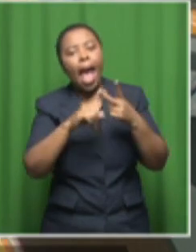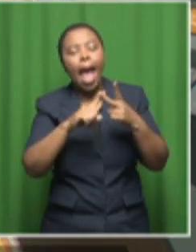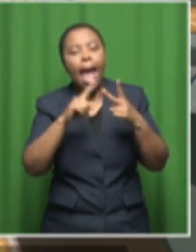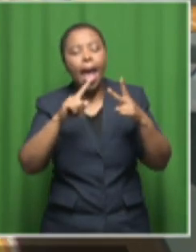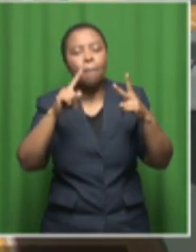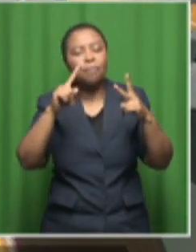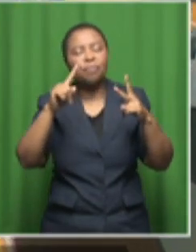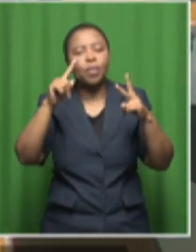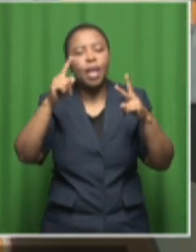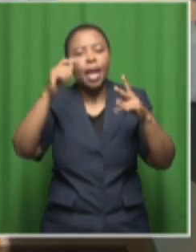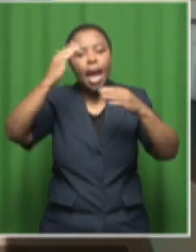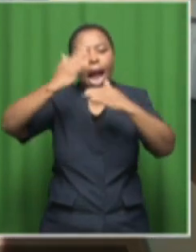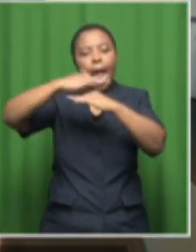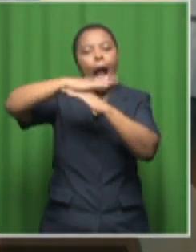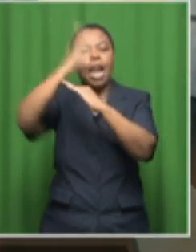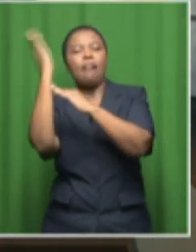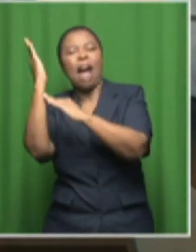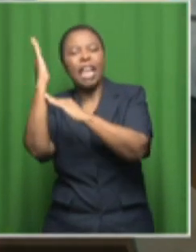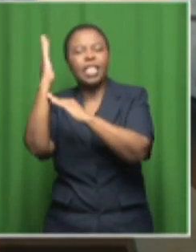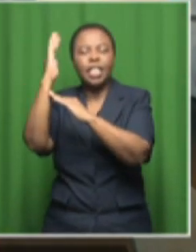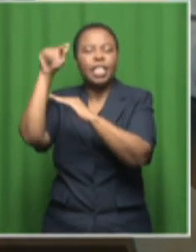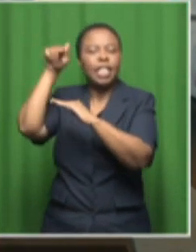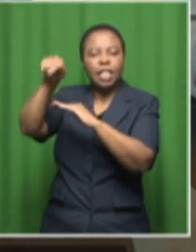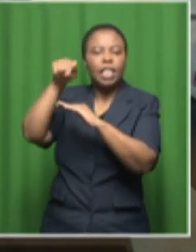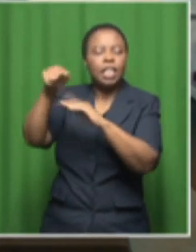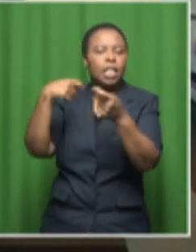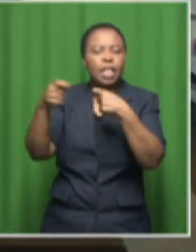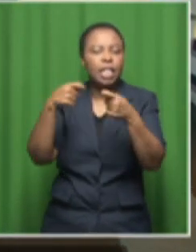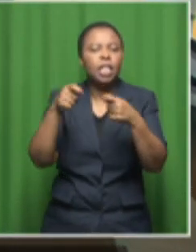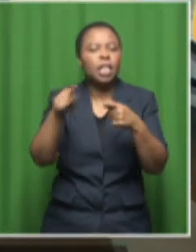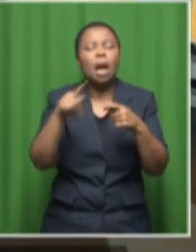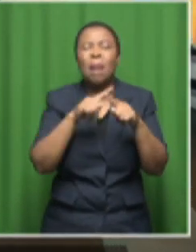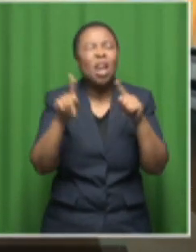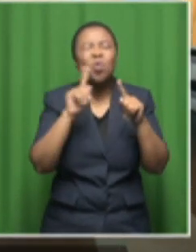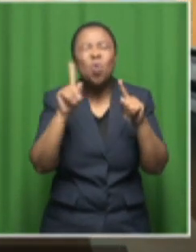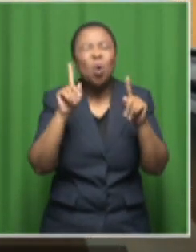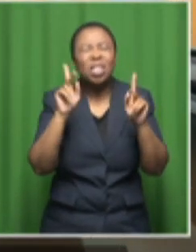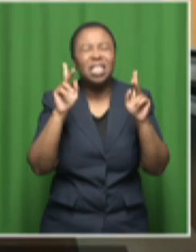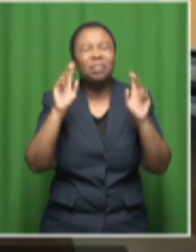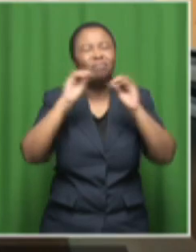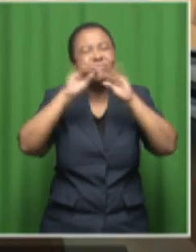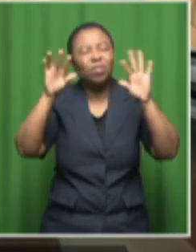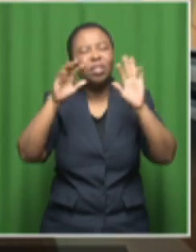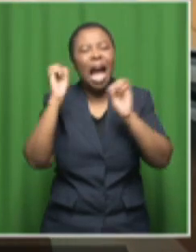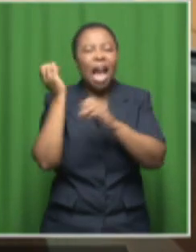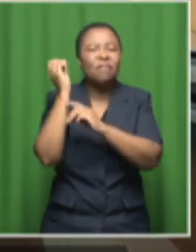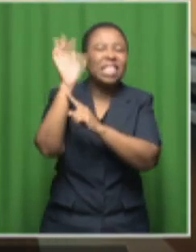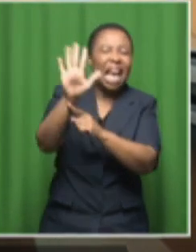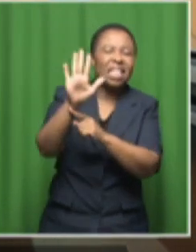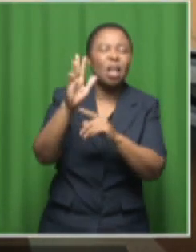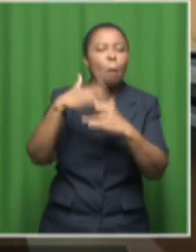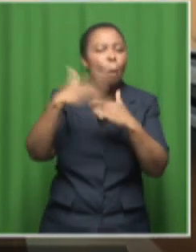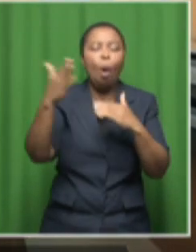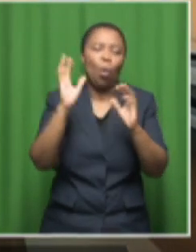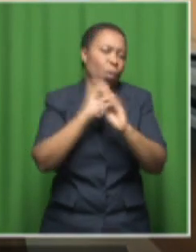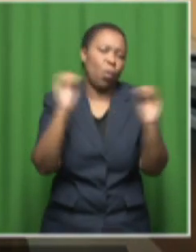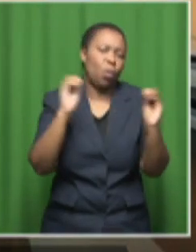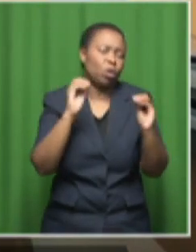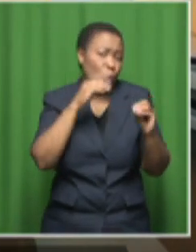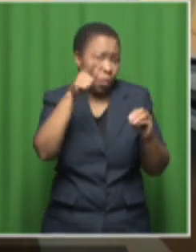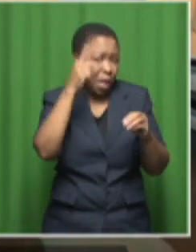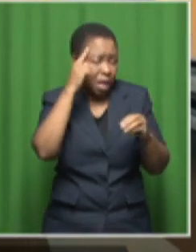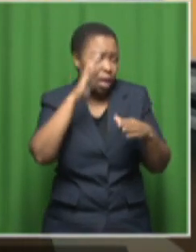caravan, where they can provide, but it's not commercialized enough. So what makes you think that's the reason? Why isn't it commercialized?